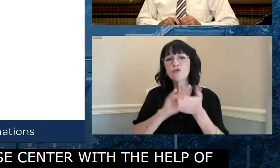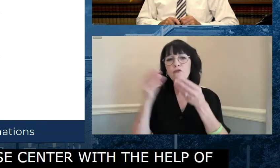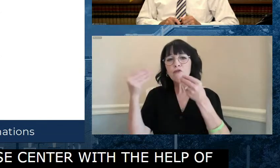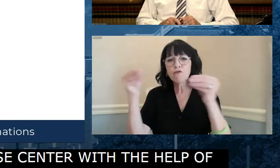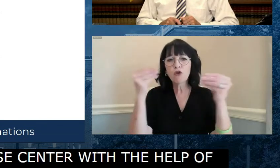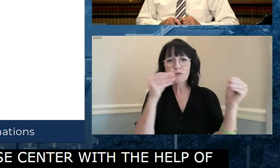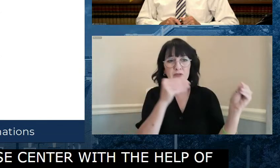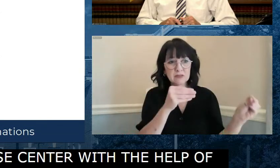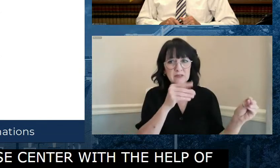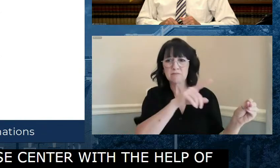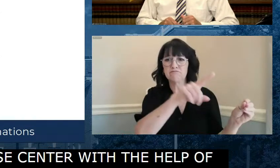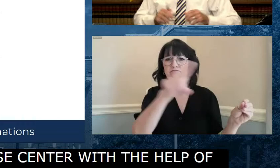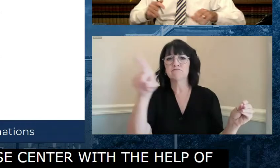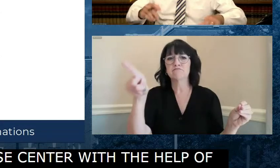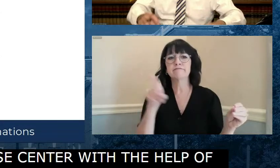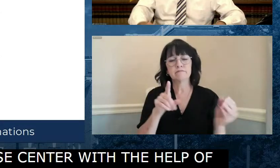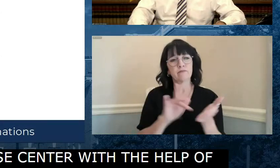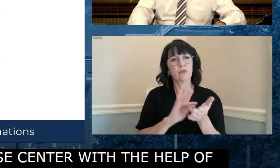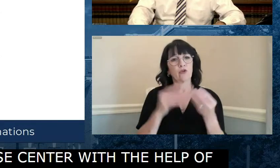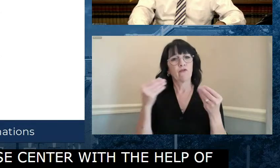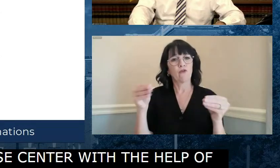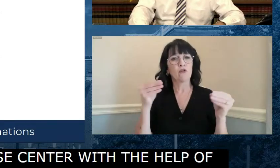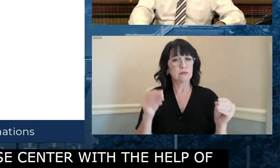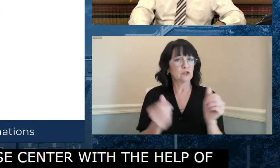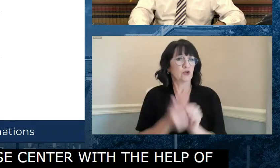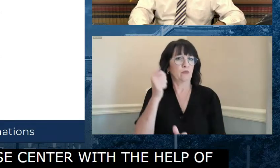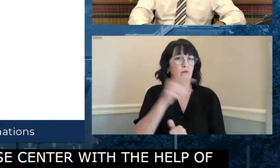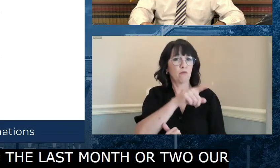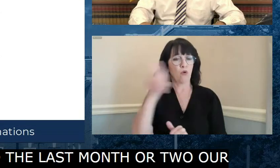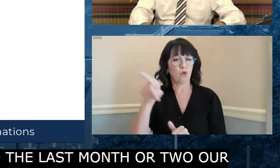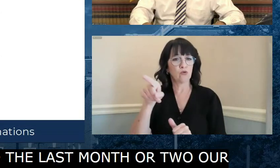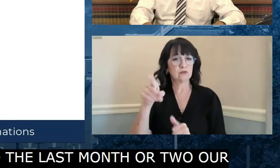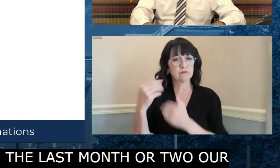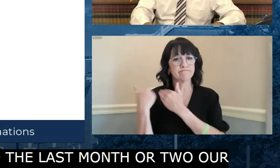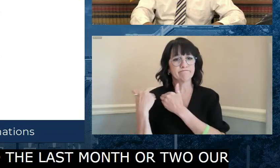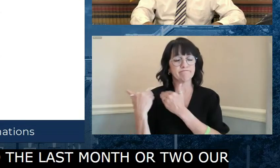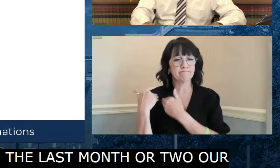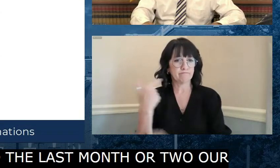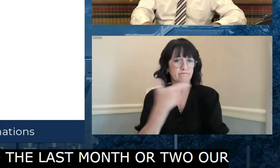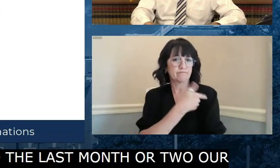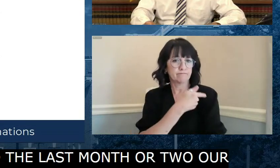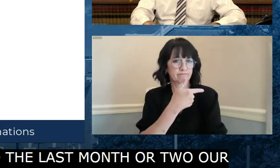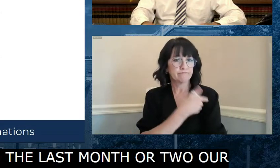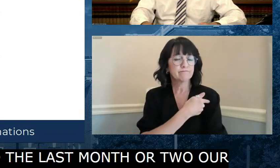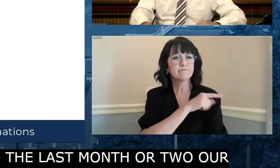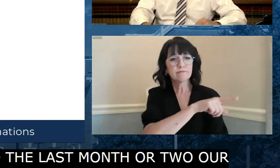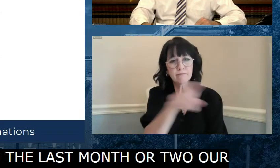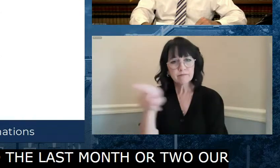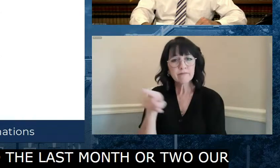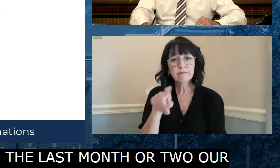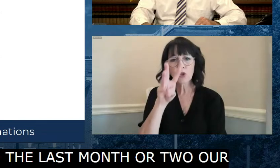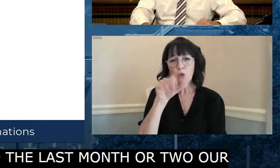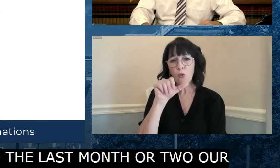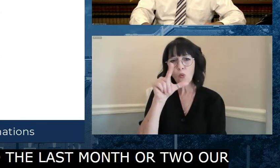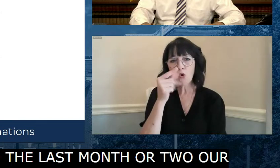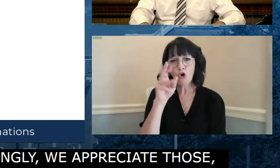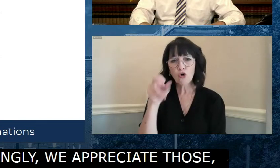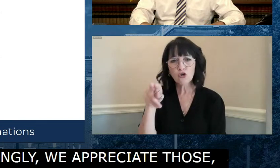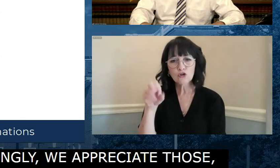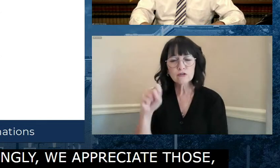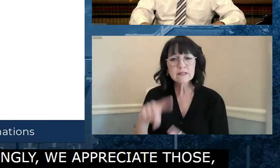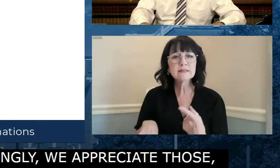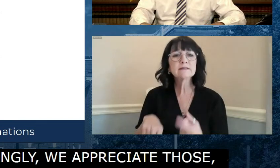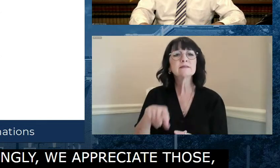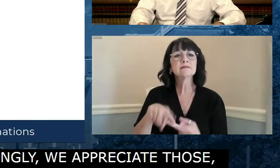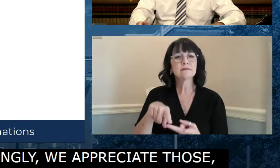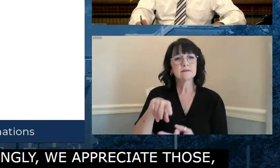doing overwhelmingly most of the vaccinations, and we appreciate those, Walgreens, you name it, across the board. They were just doing